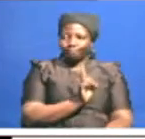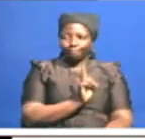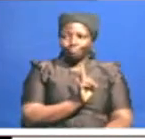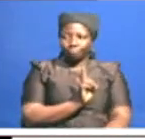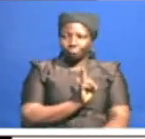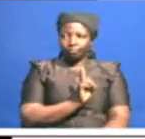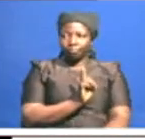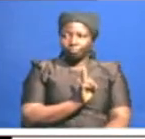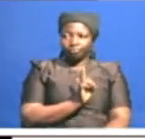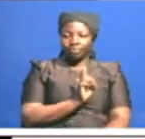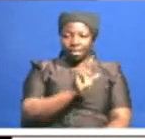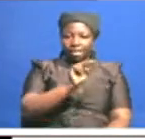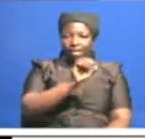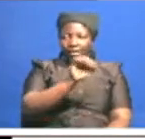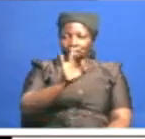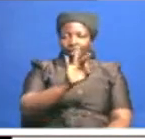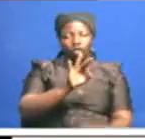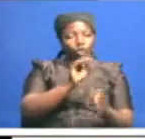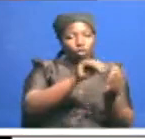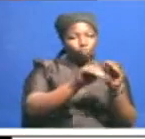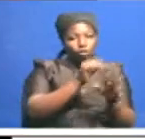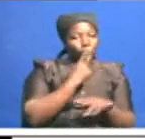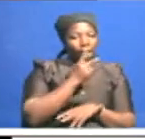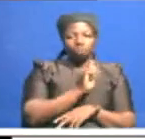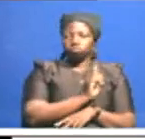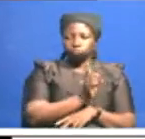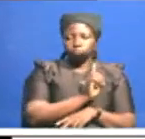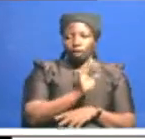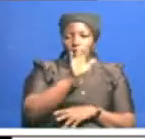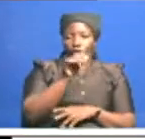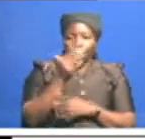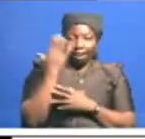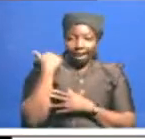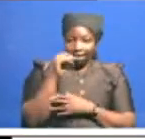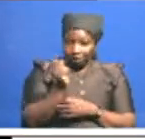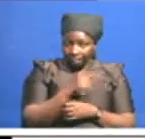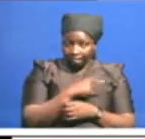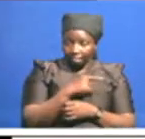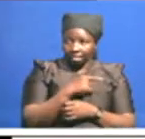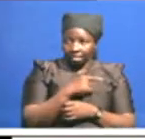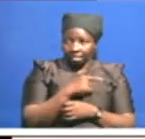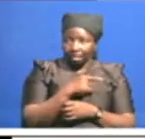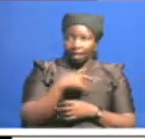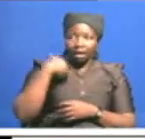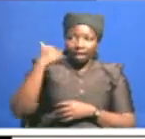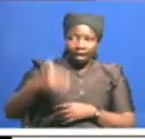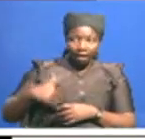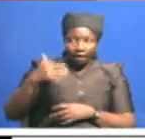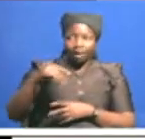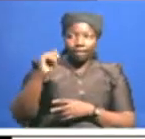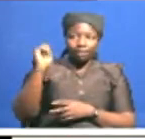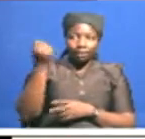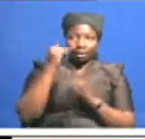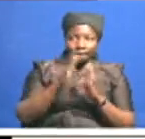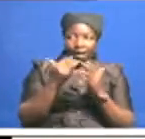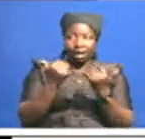to NSSF. That from last month, every Kenyan now will